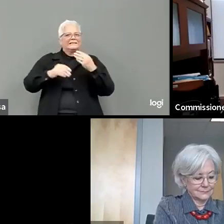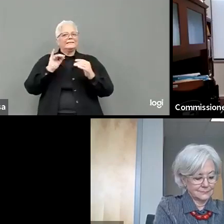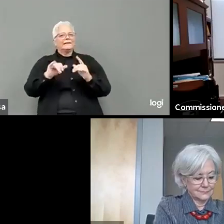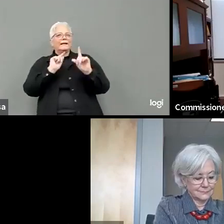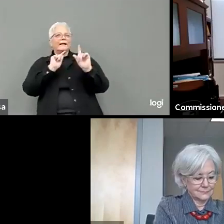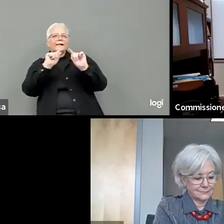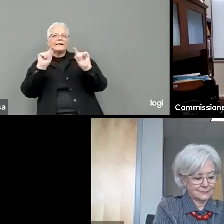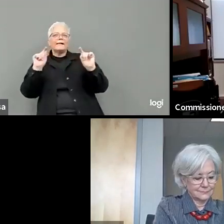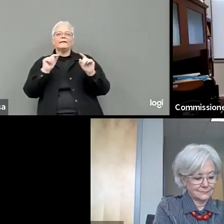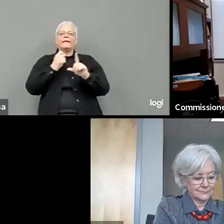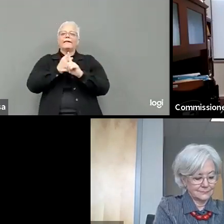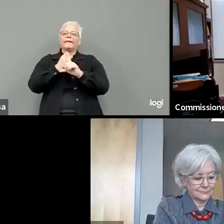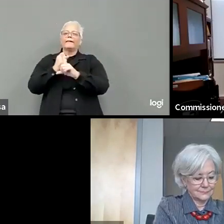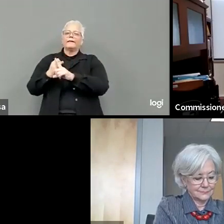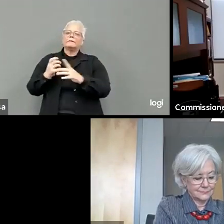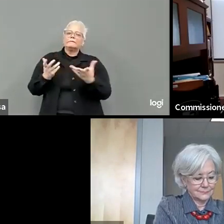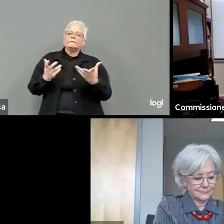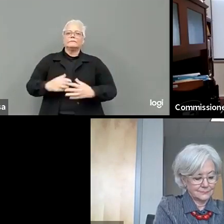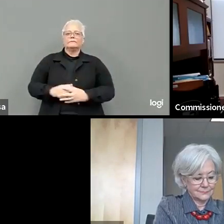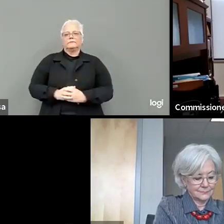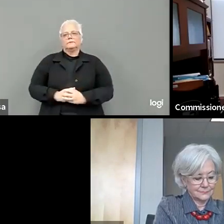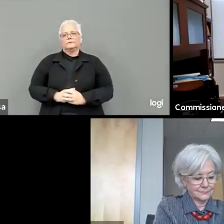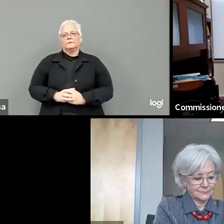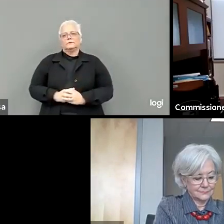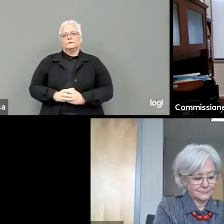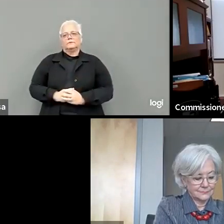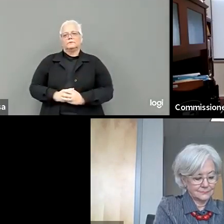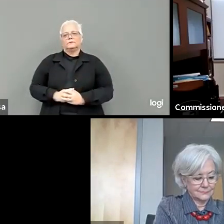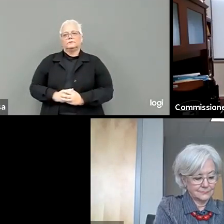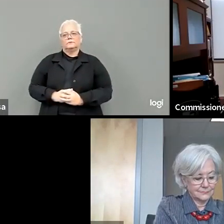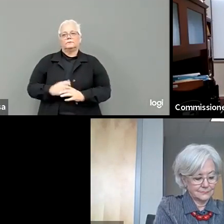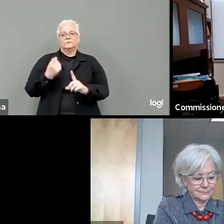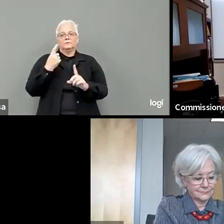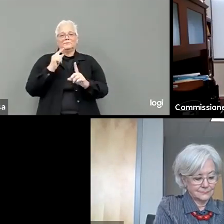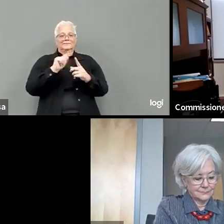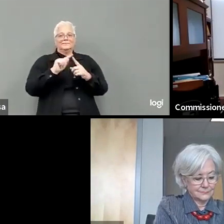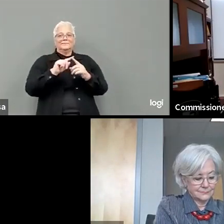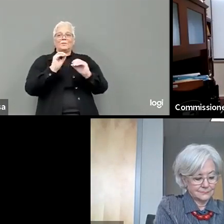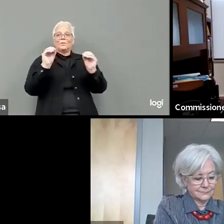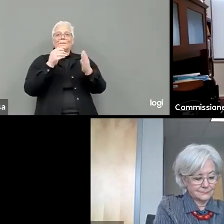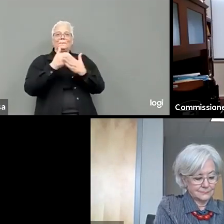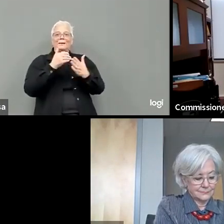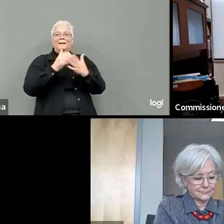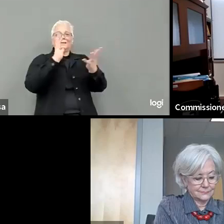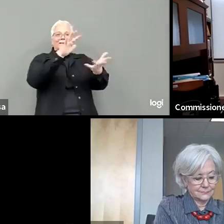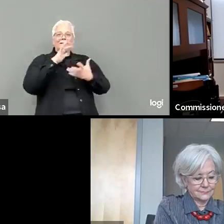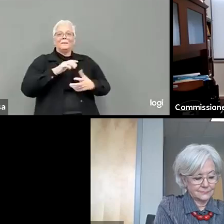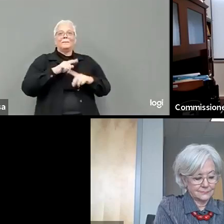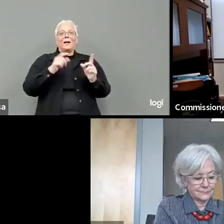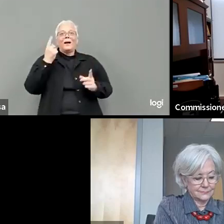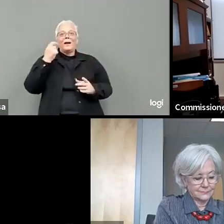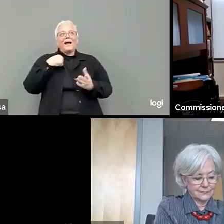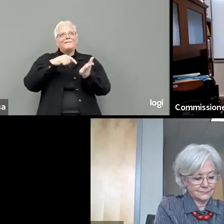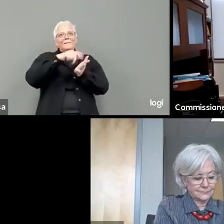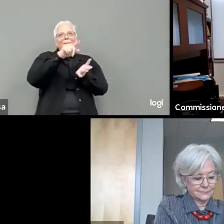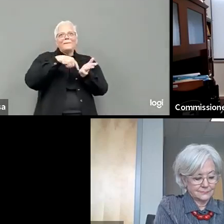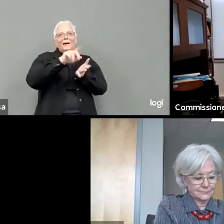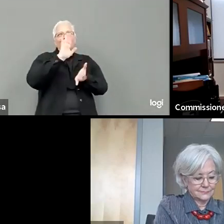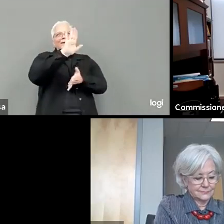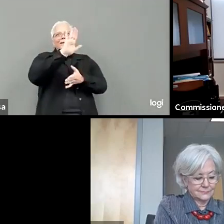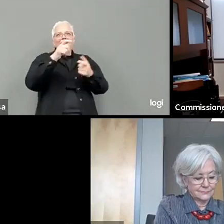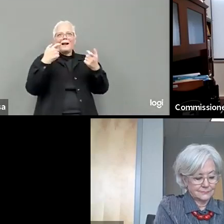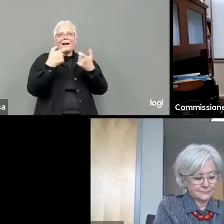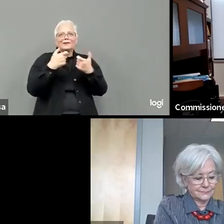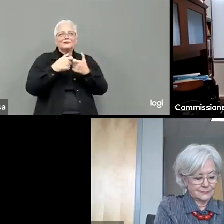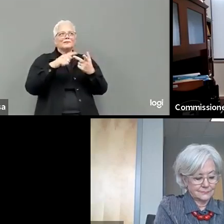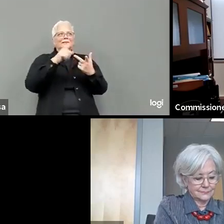the lights and walk away. They require airflow and security and other things that cost a lot of money every month when you're